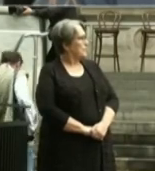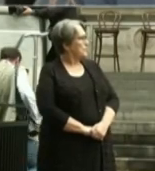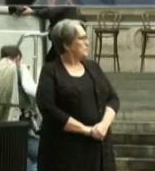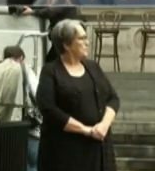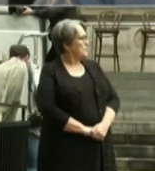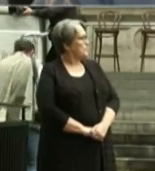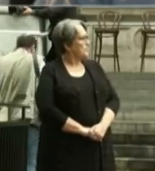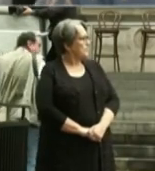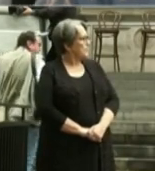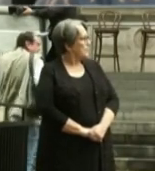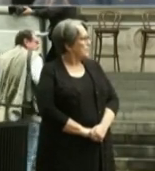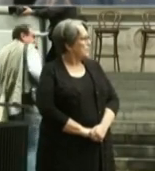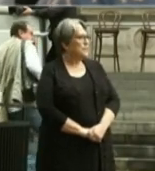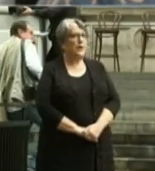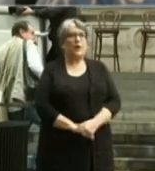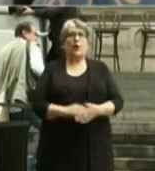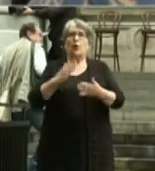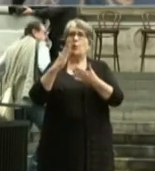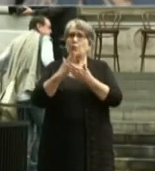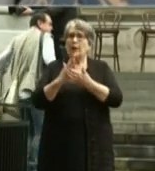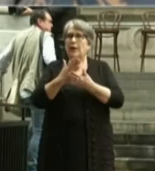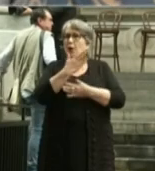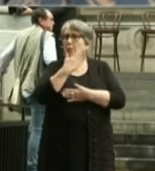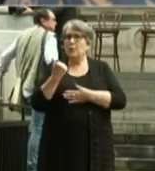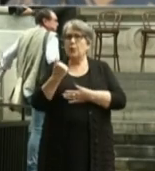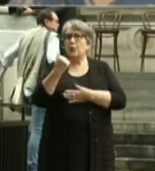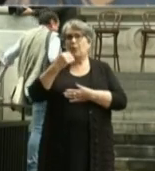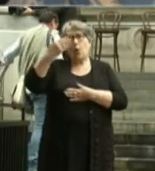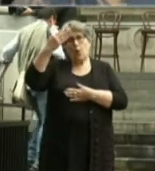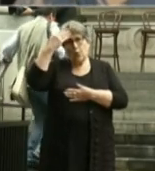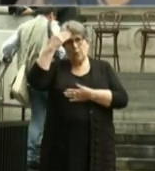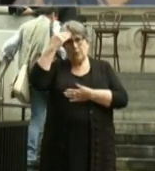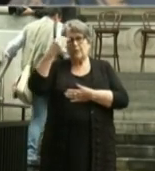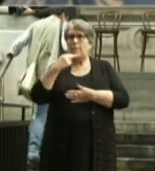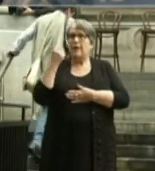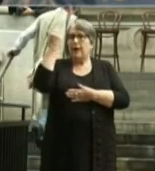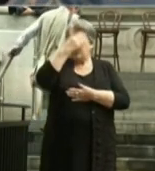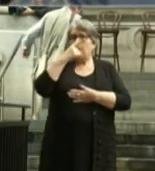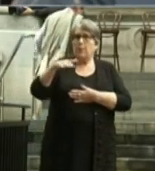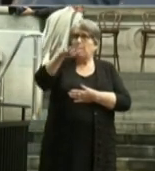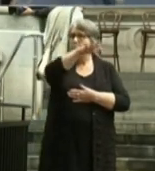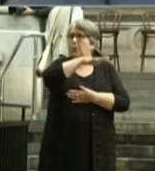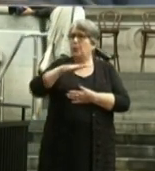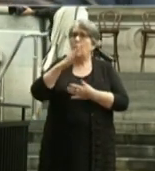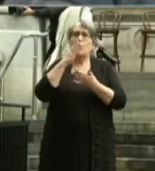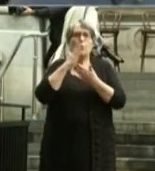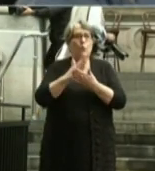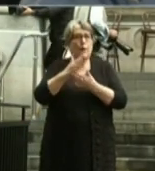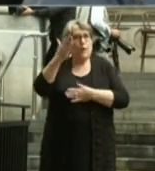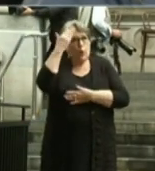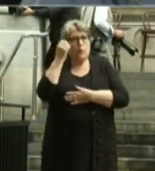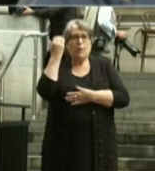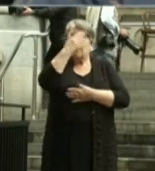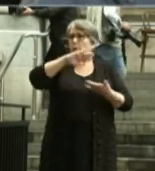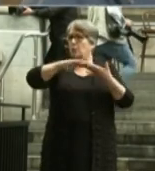Takaricha. Dearest Gana elders and Gana people, dearest Aboriginal